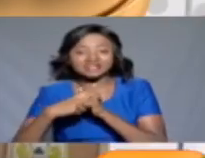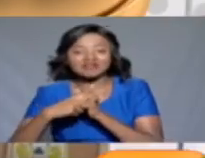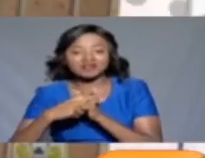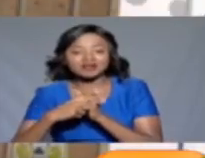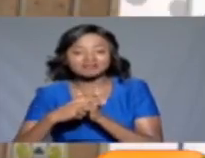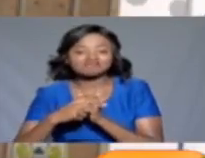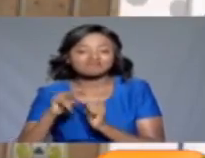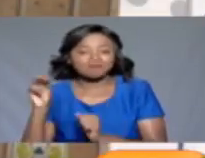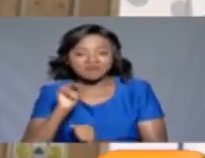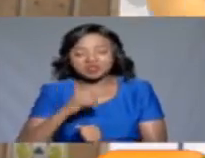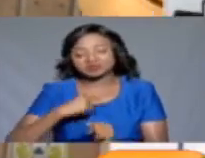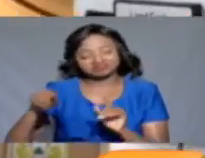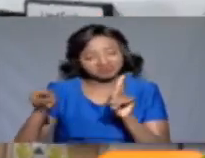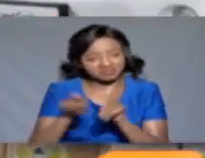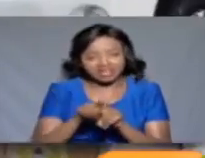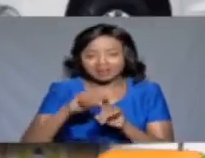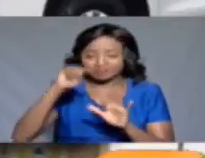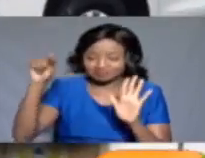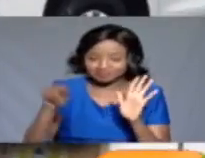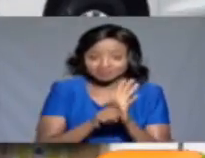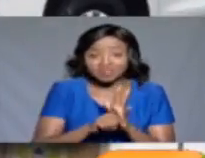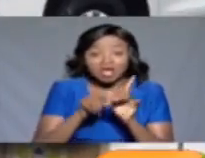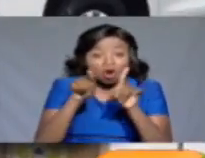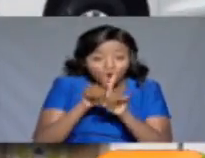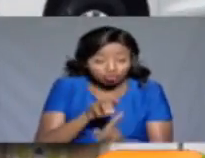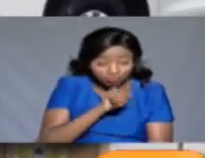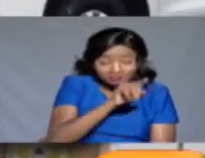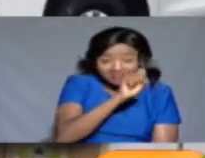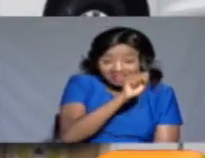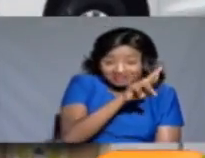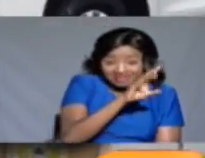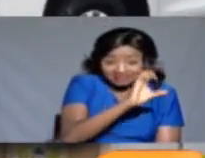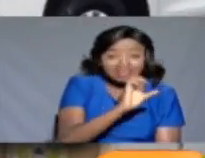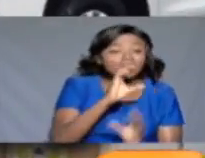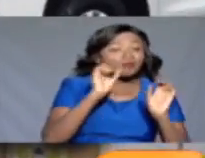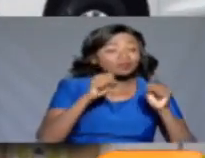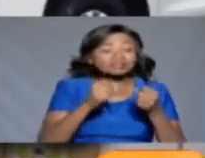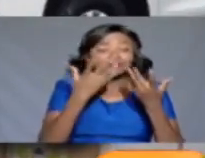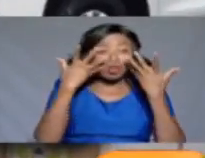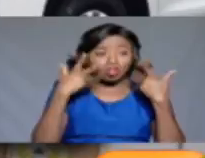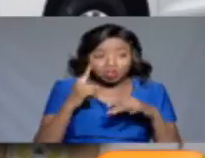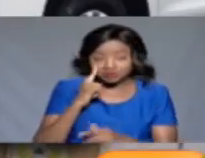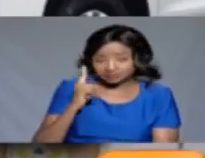slashed. SRC is also likely to lose 99 million shillings it has sought in the